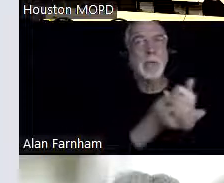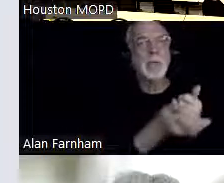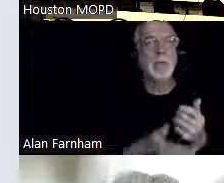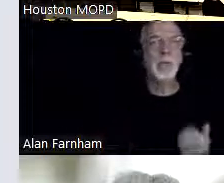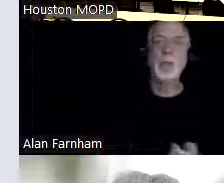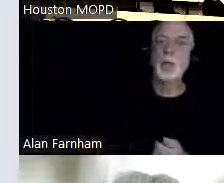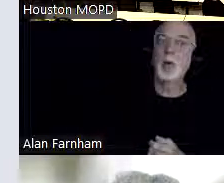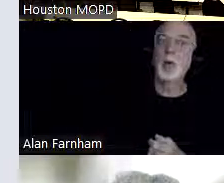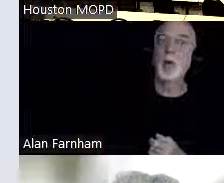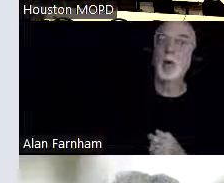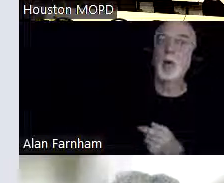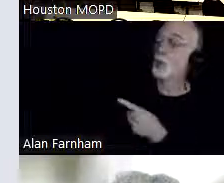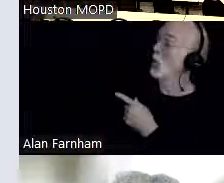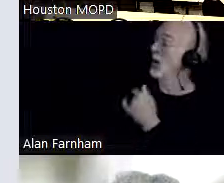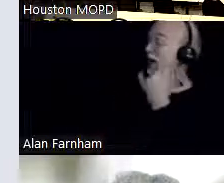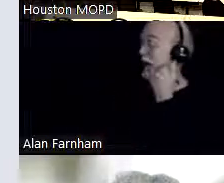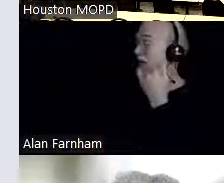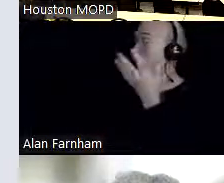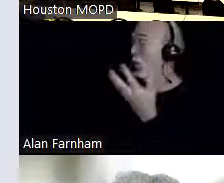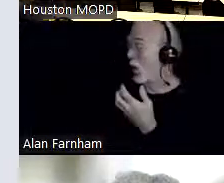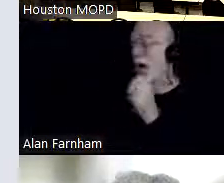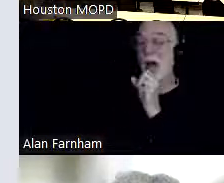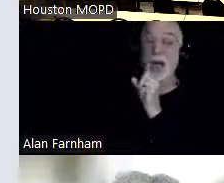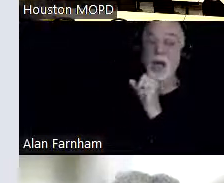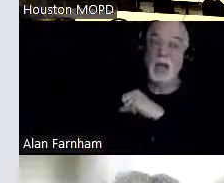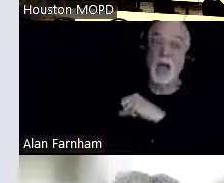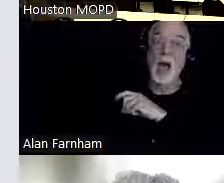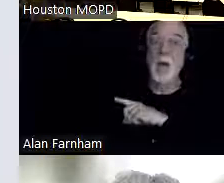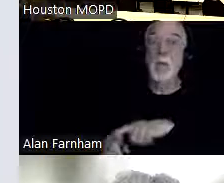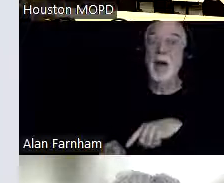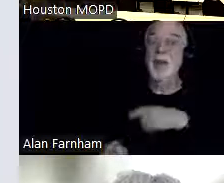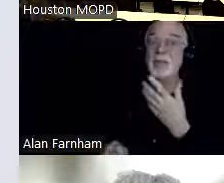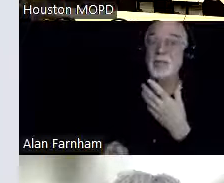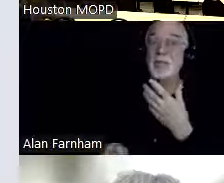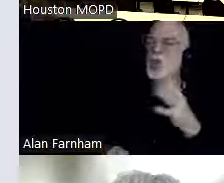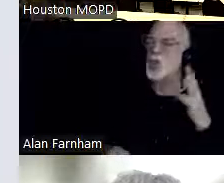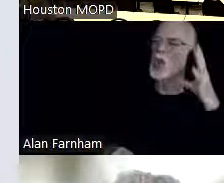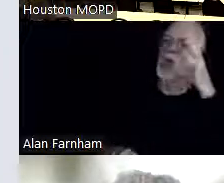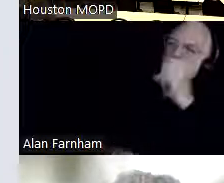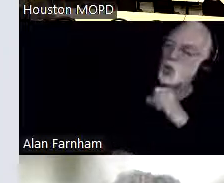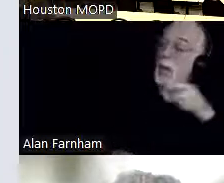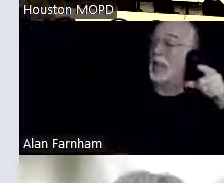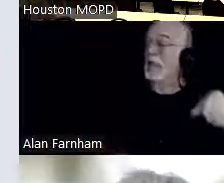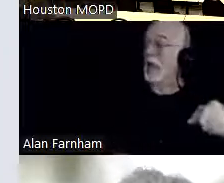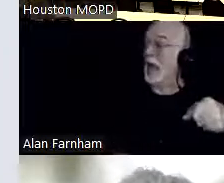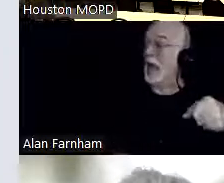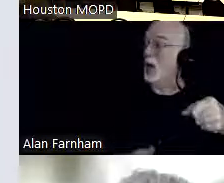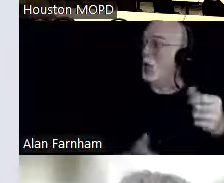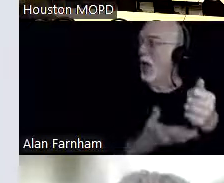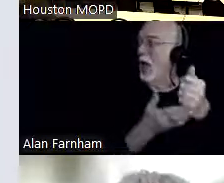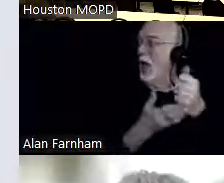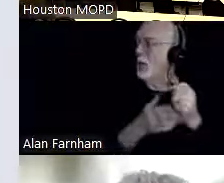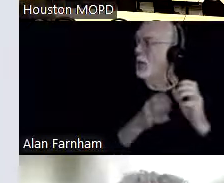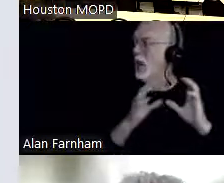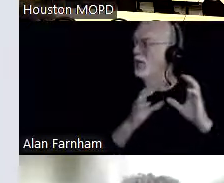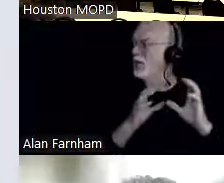no. To assume that someone has someone to help them to react about a conversation, well, first to